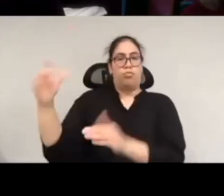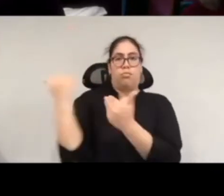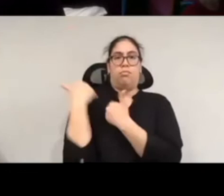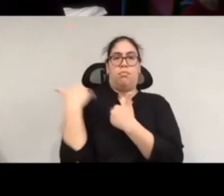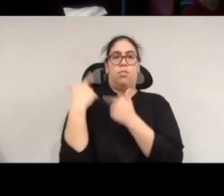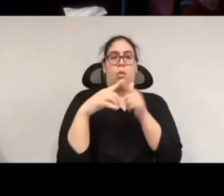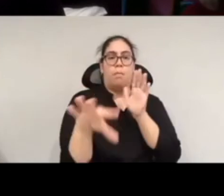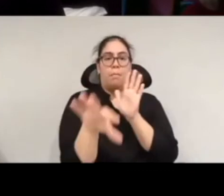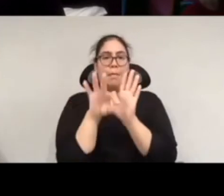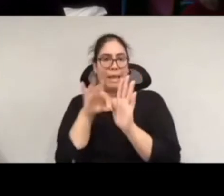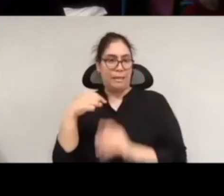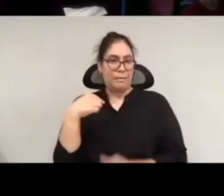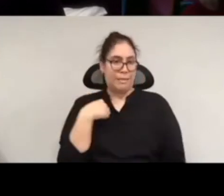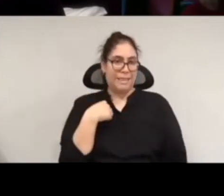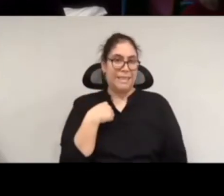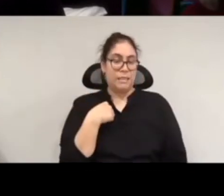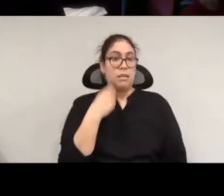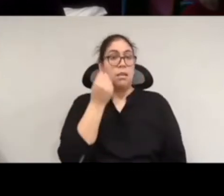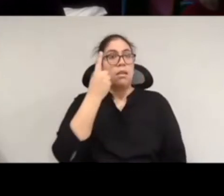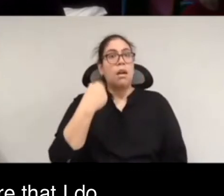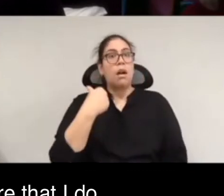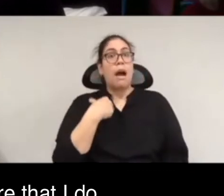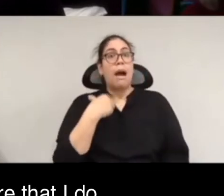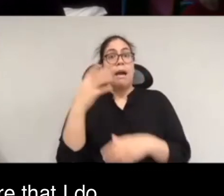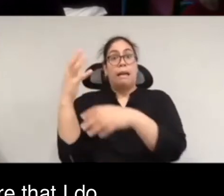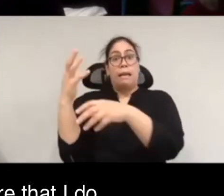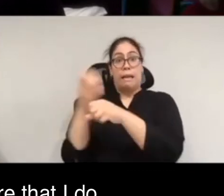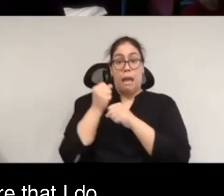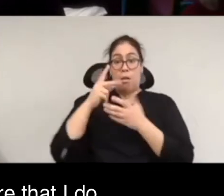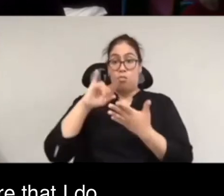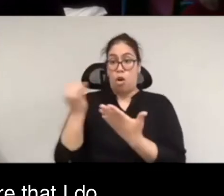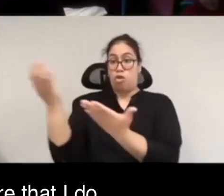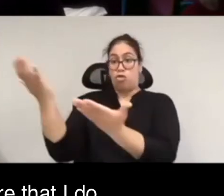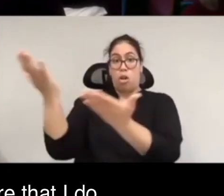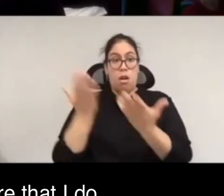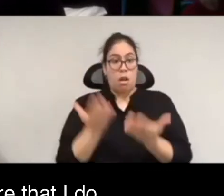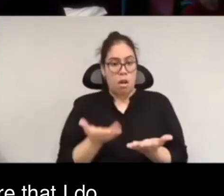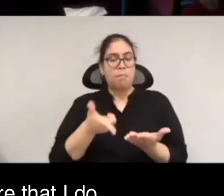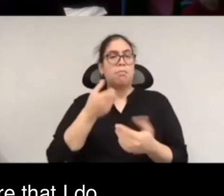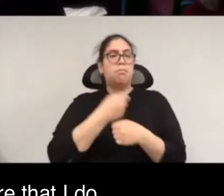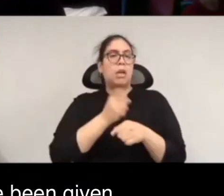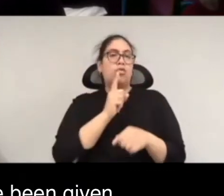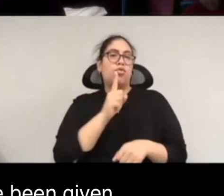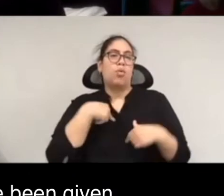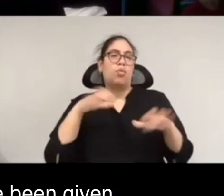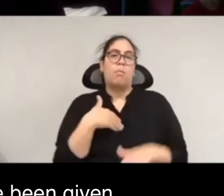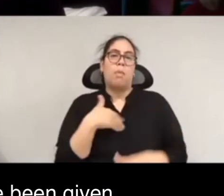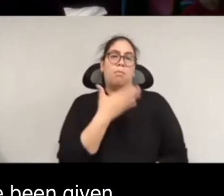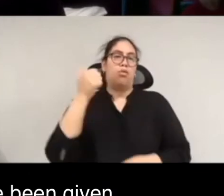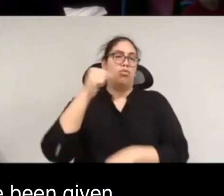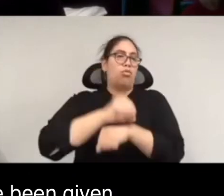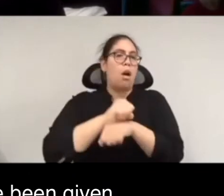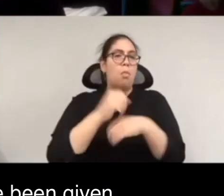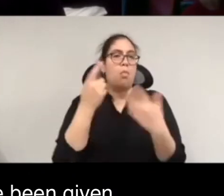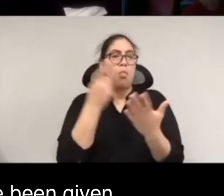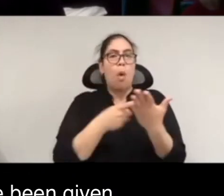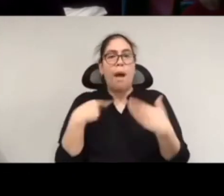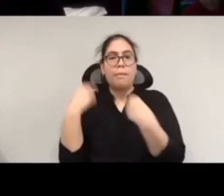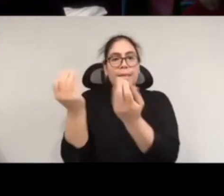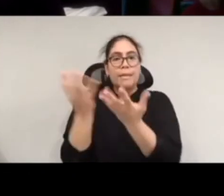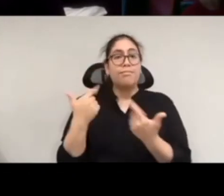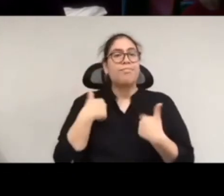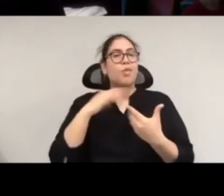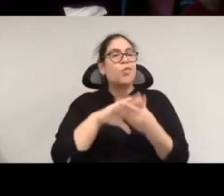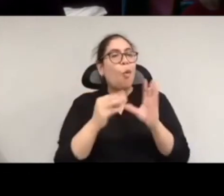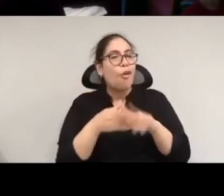job, once I get the project, to make sure that I do the best job that I can with what I've been given, because I'm a storyteller. So